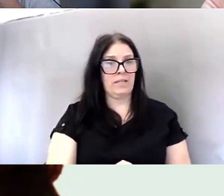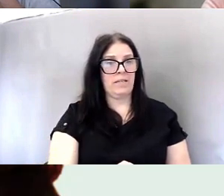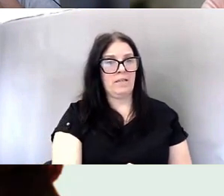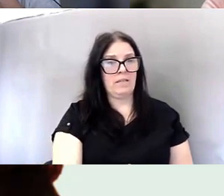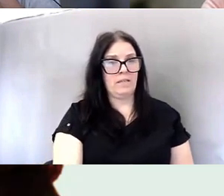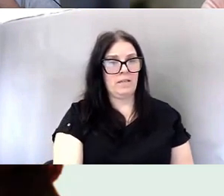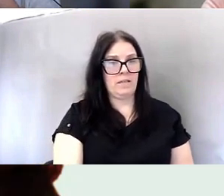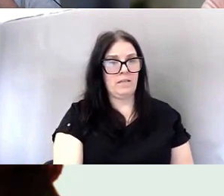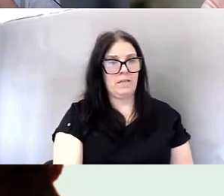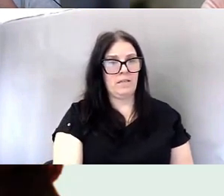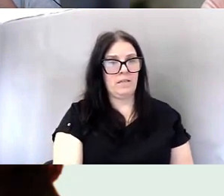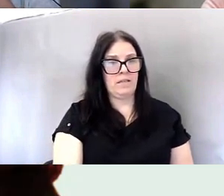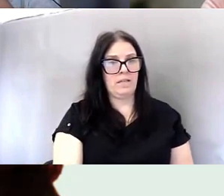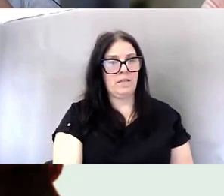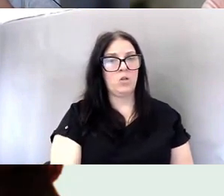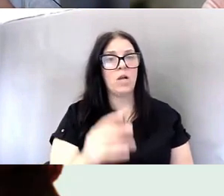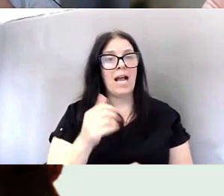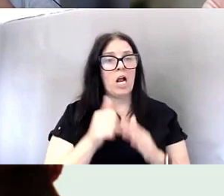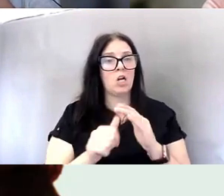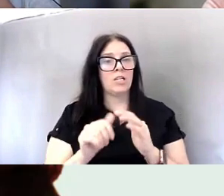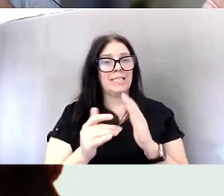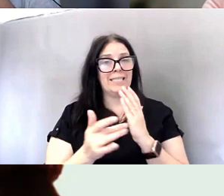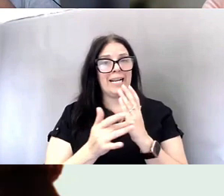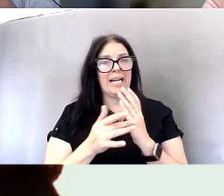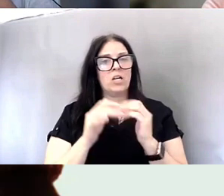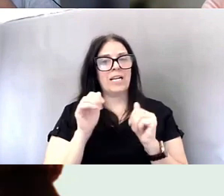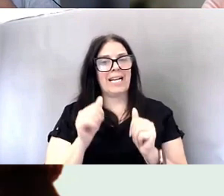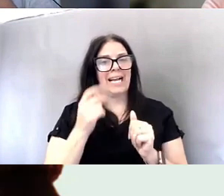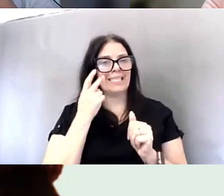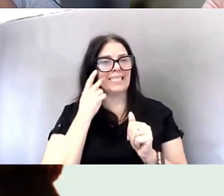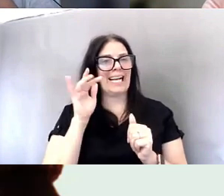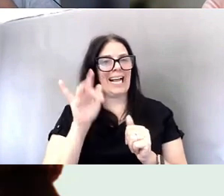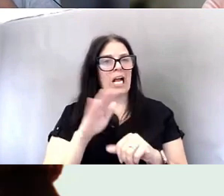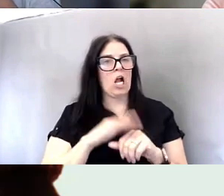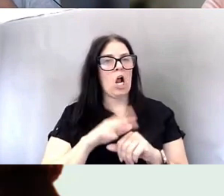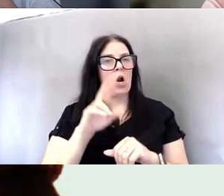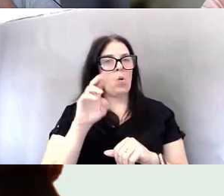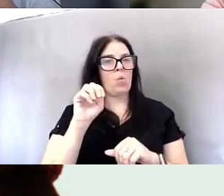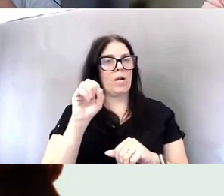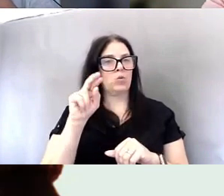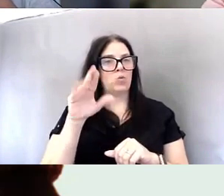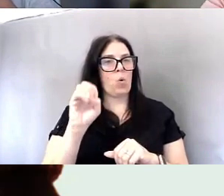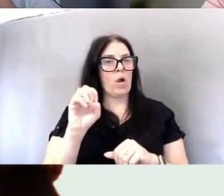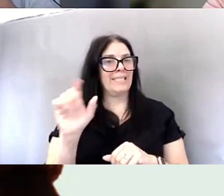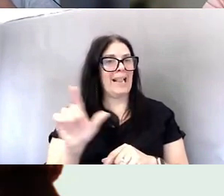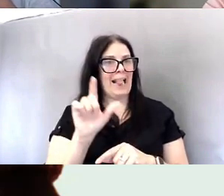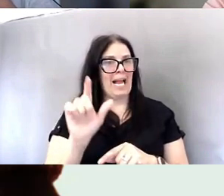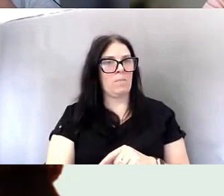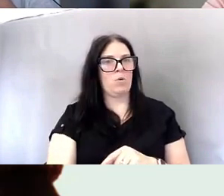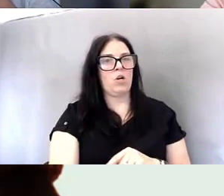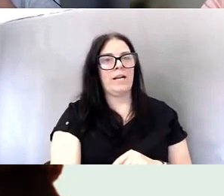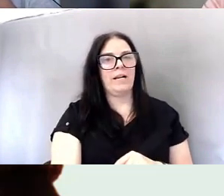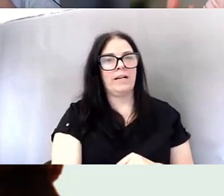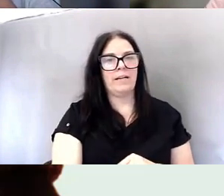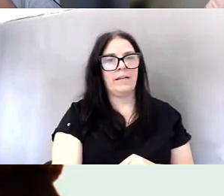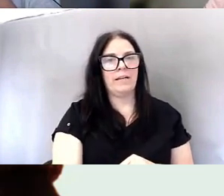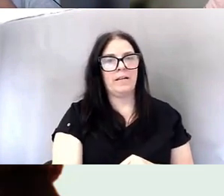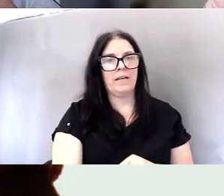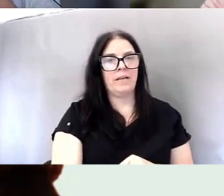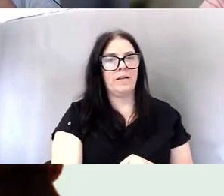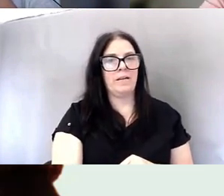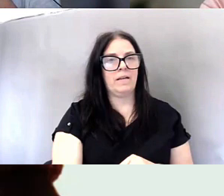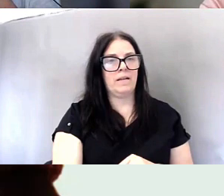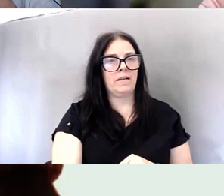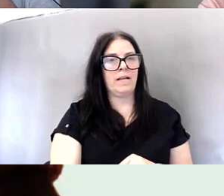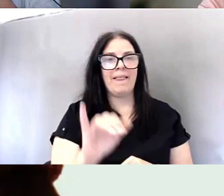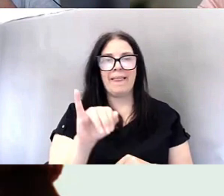resources, you have to click on resource library, which is this is not the OER, this is a general library